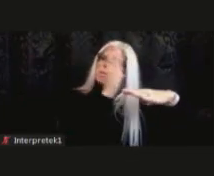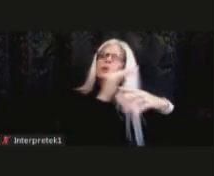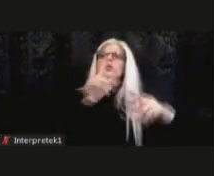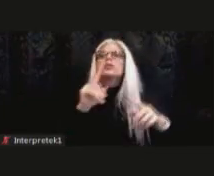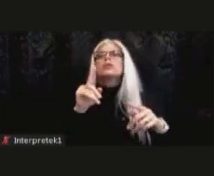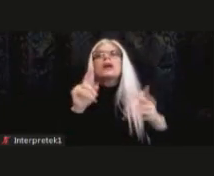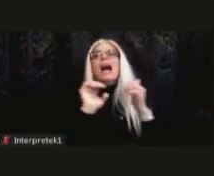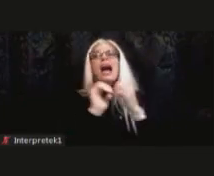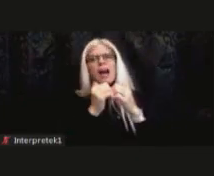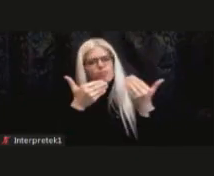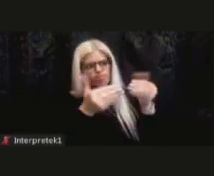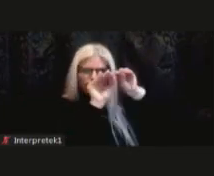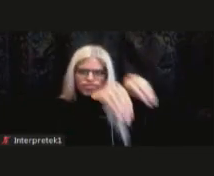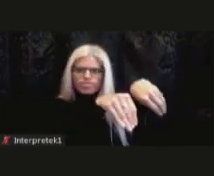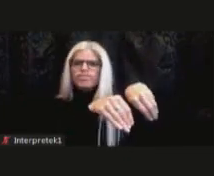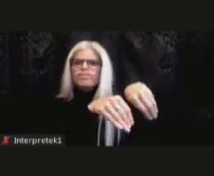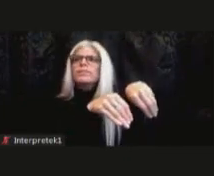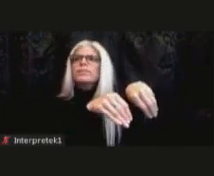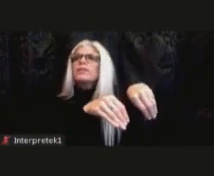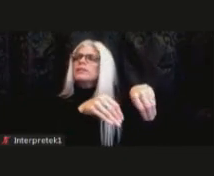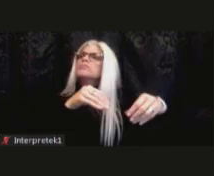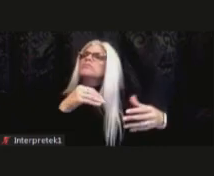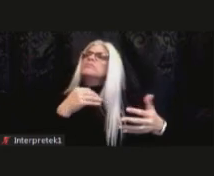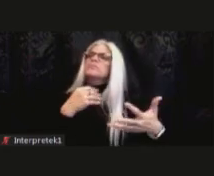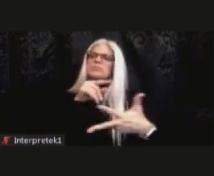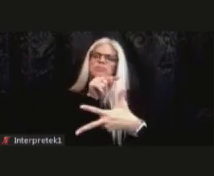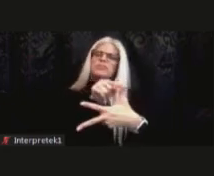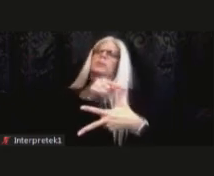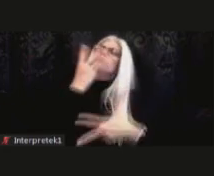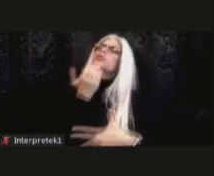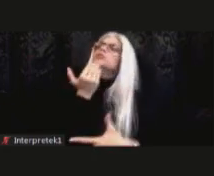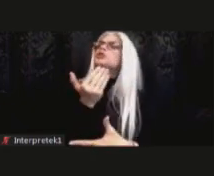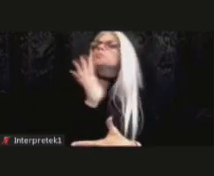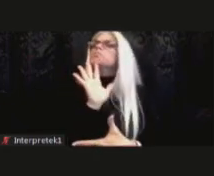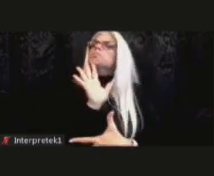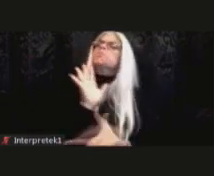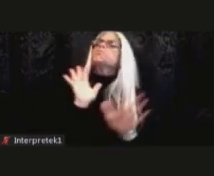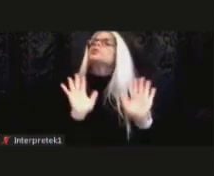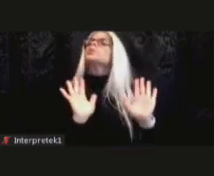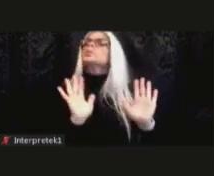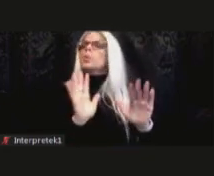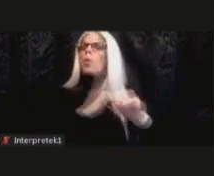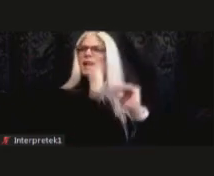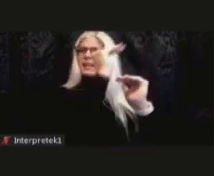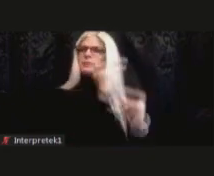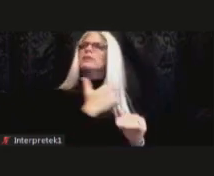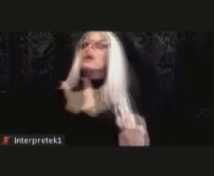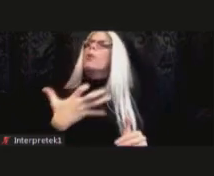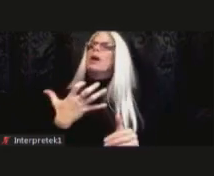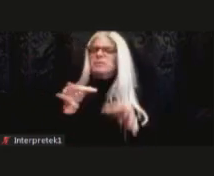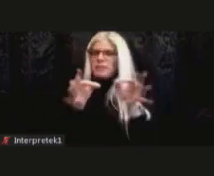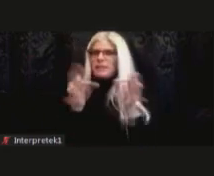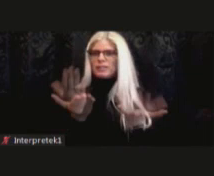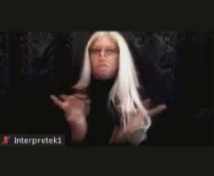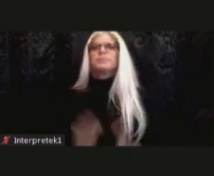And these are pretty conservative based upon staged implementation. And I just want to say here, just